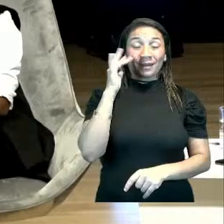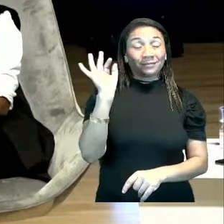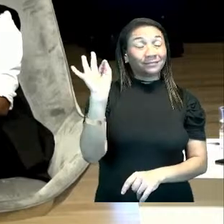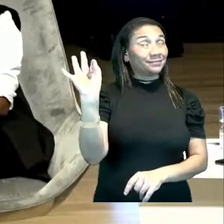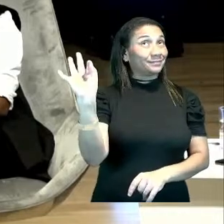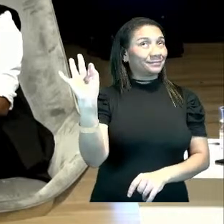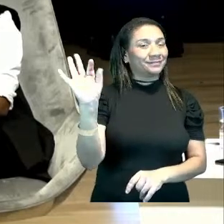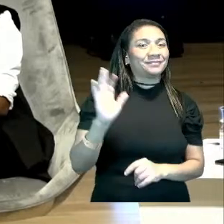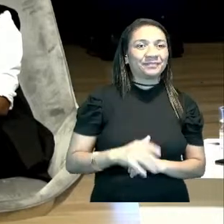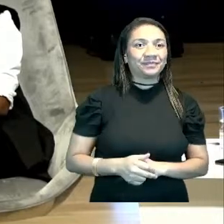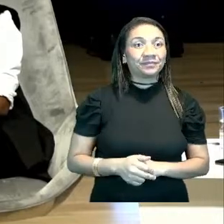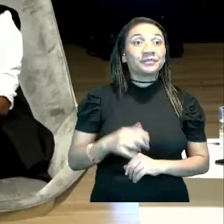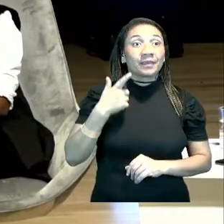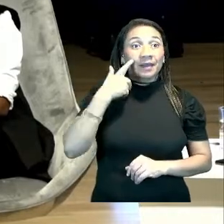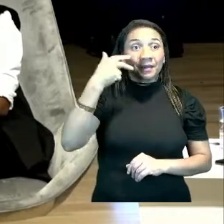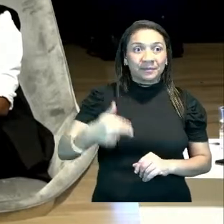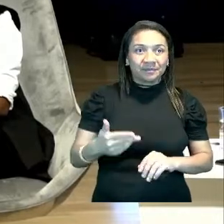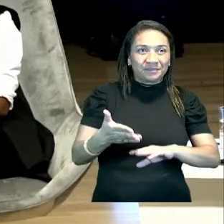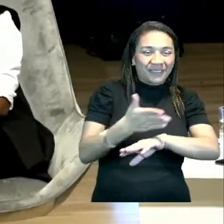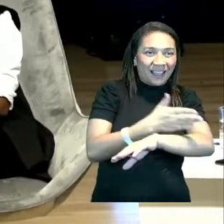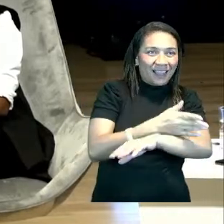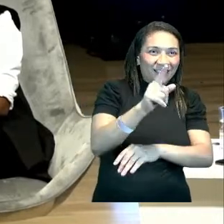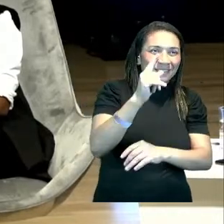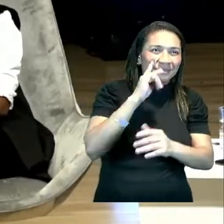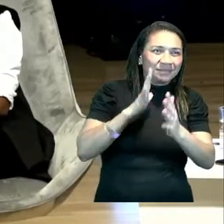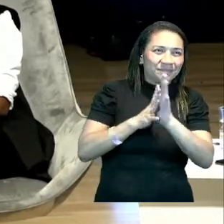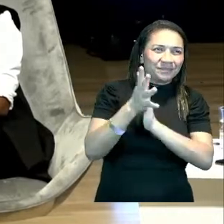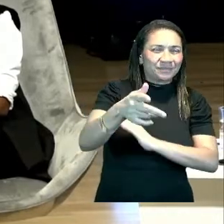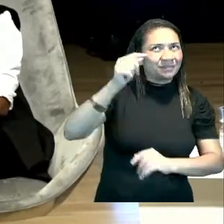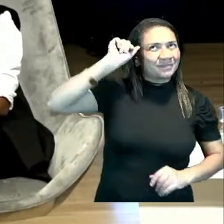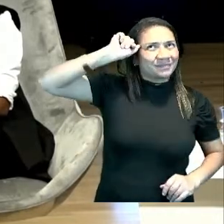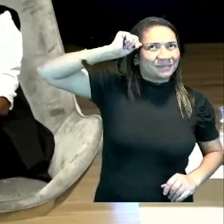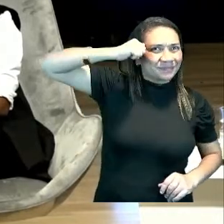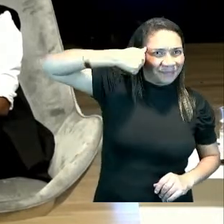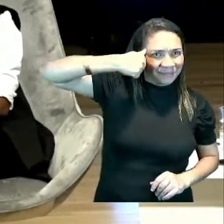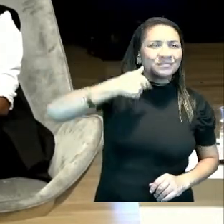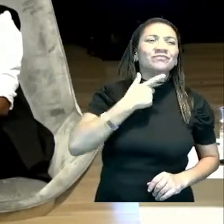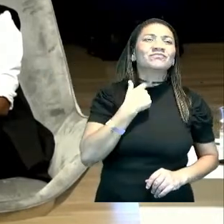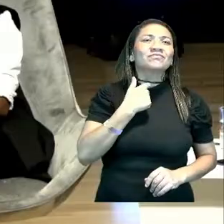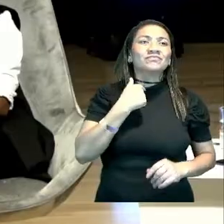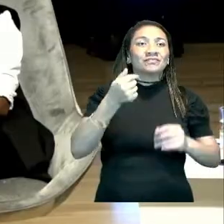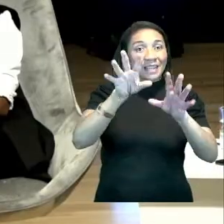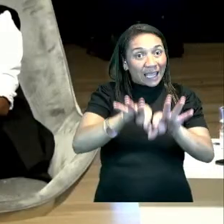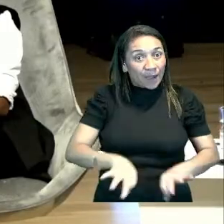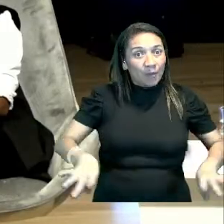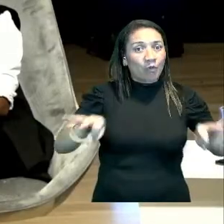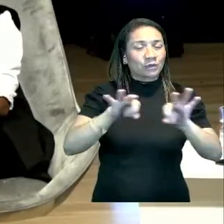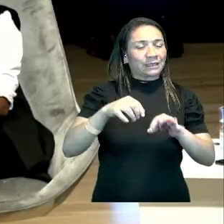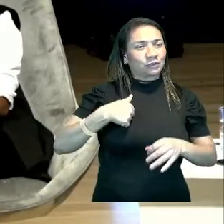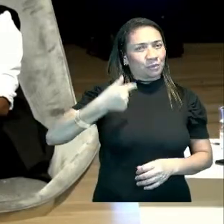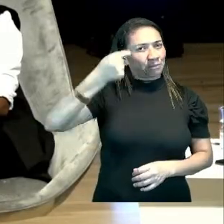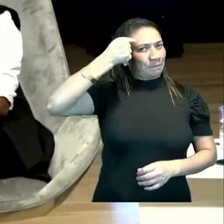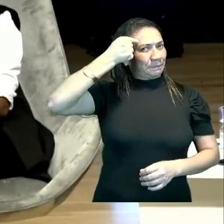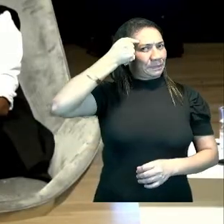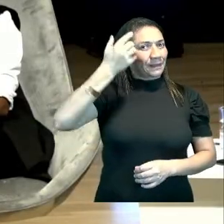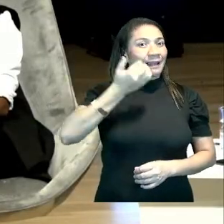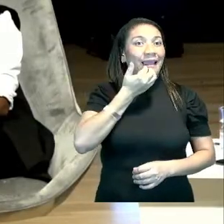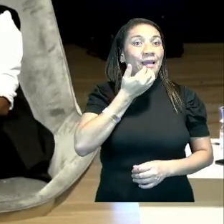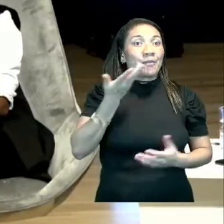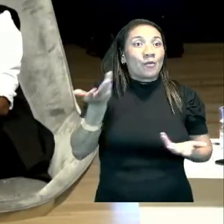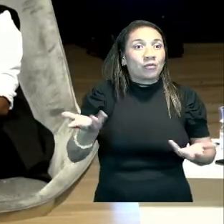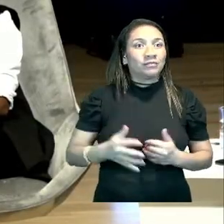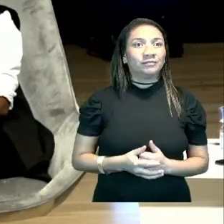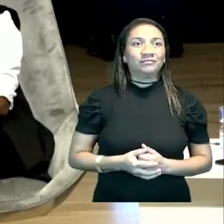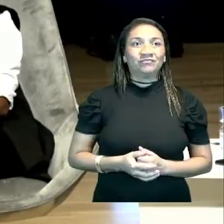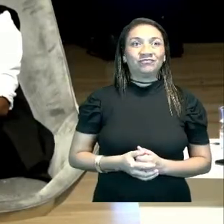And this is the same case as Parisine. And when you talked about fashion, something that is very interesting to me,